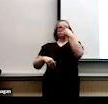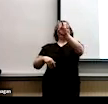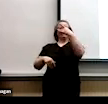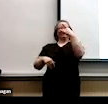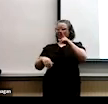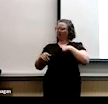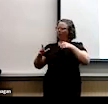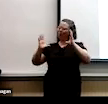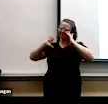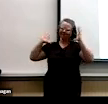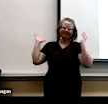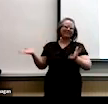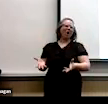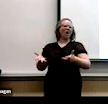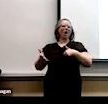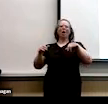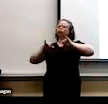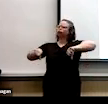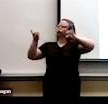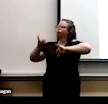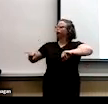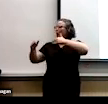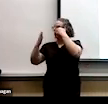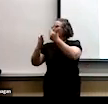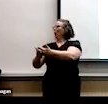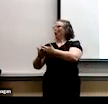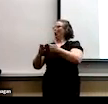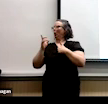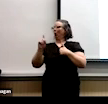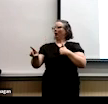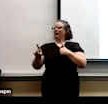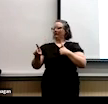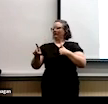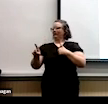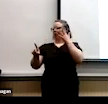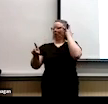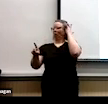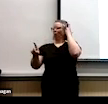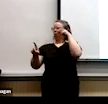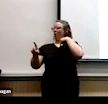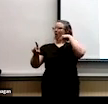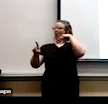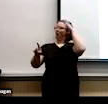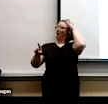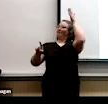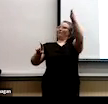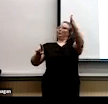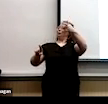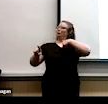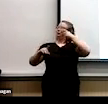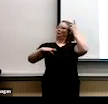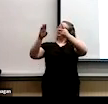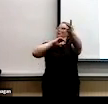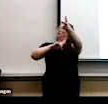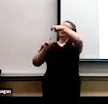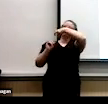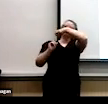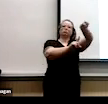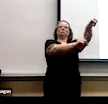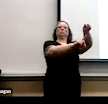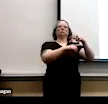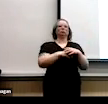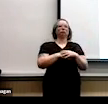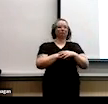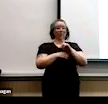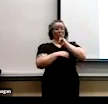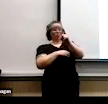arguments that maybe it would make sense sometimes for people to stay in pediatric care, but that's not globally feasible. And so there's also a lot of reasons why it makes sense for